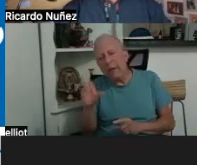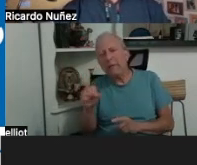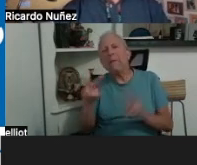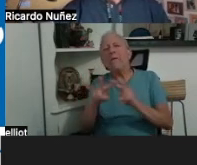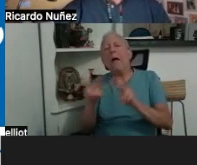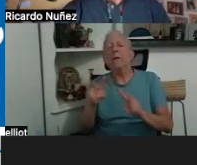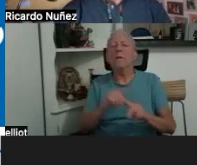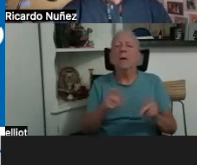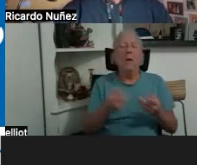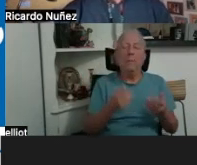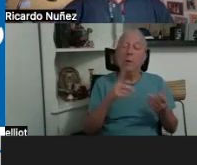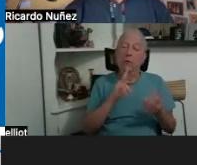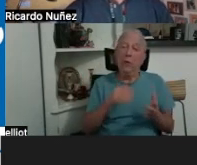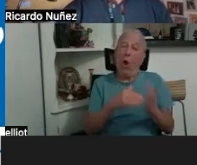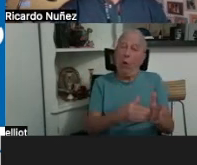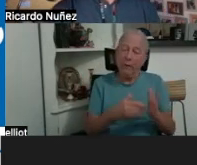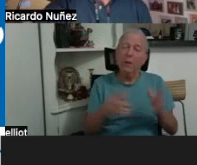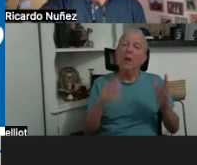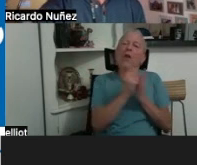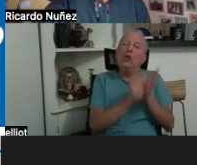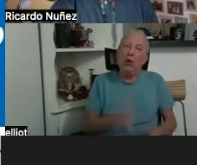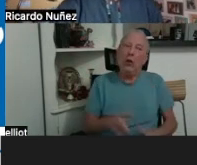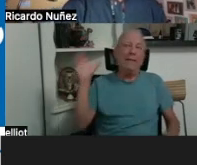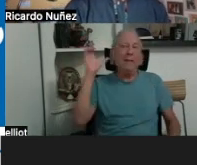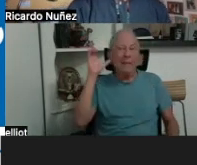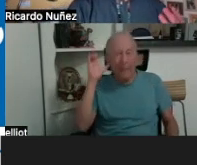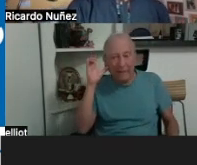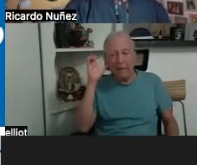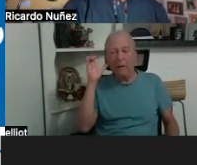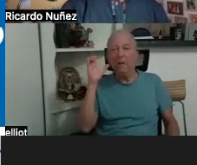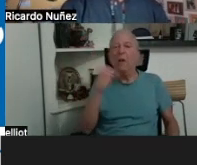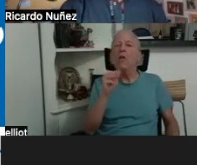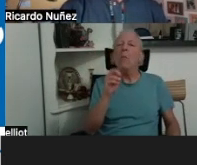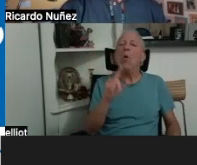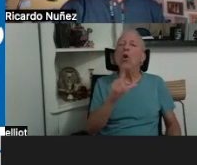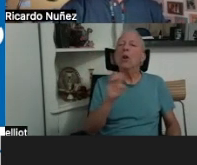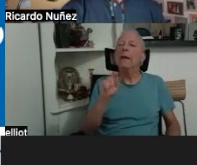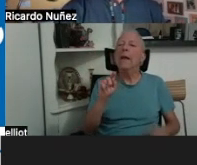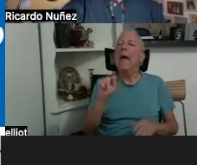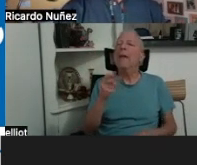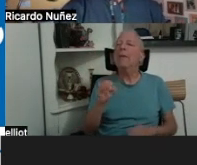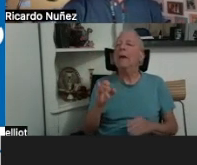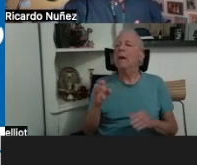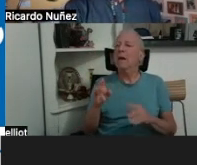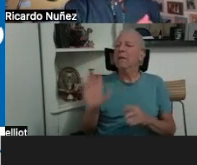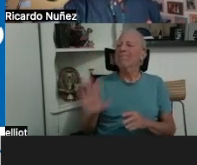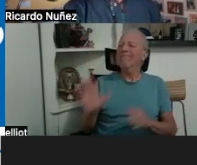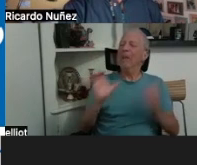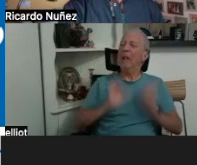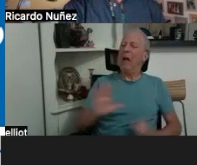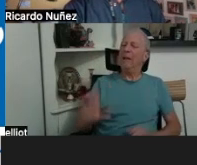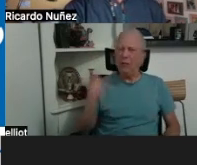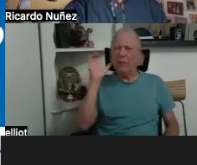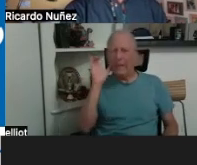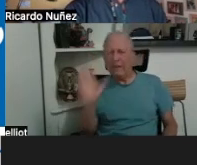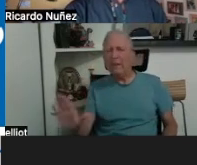who actually need to listen to the moral and ethical considerations that their clients bring to the table. So when we look at the